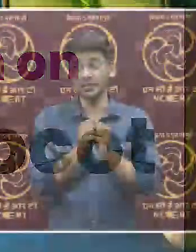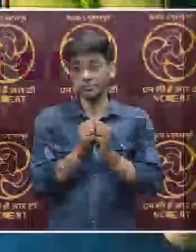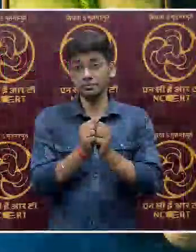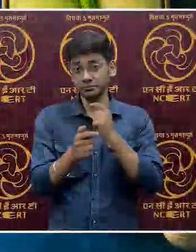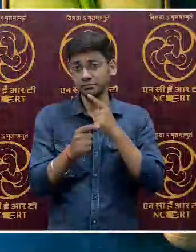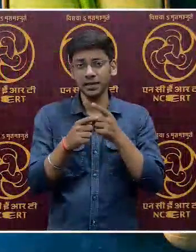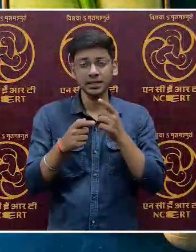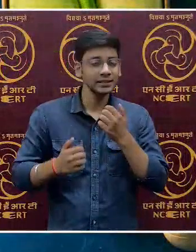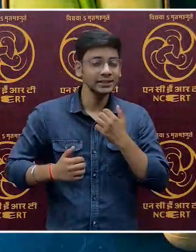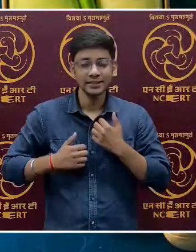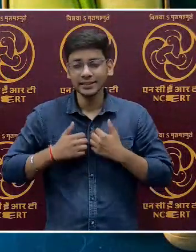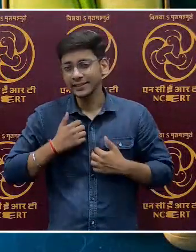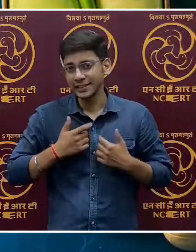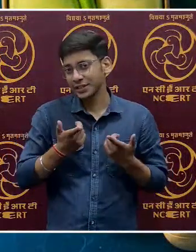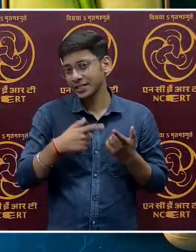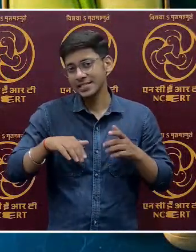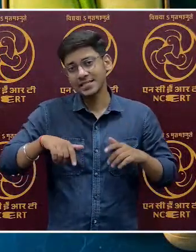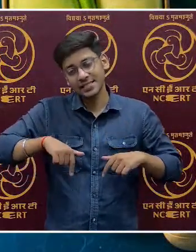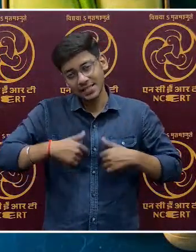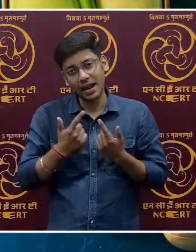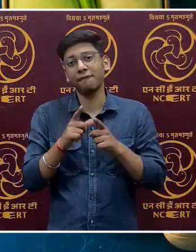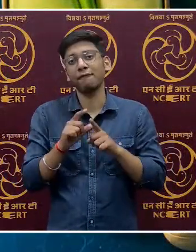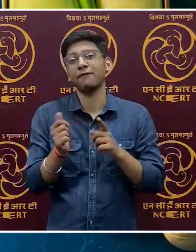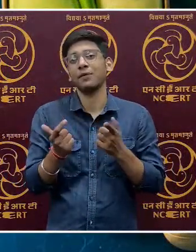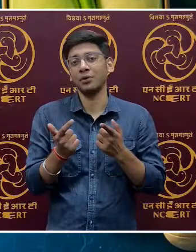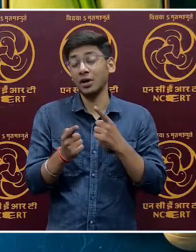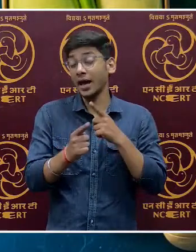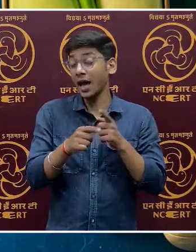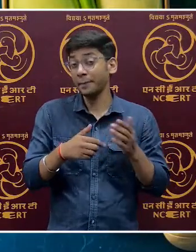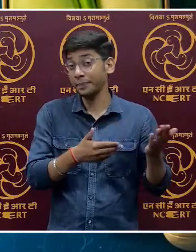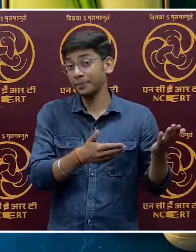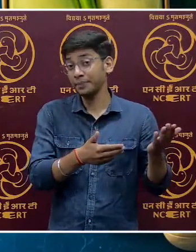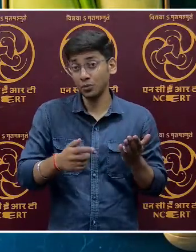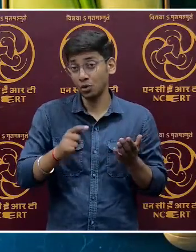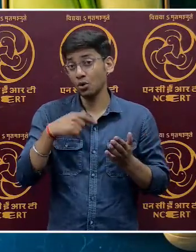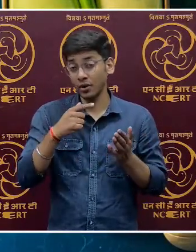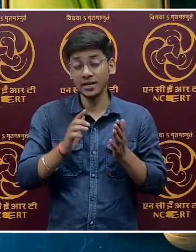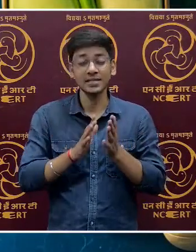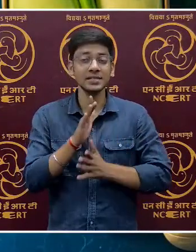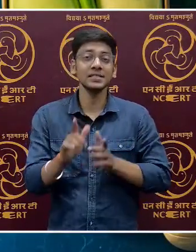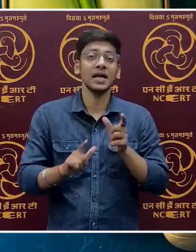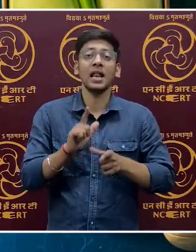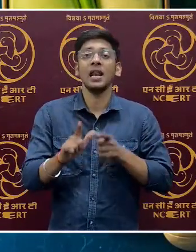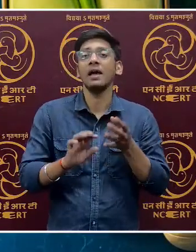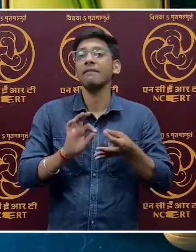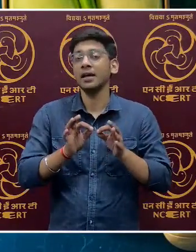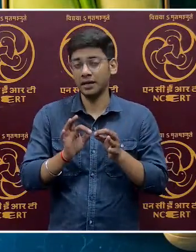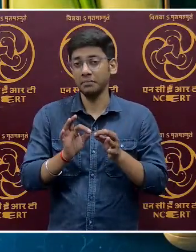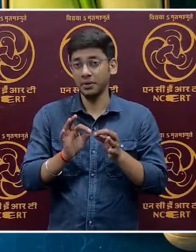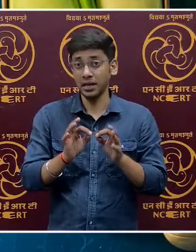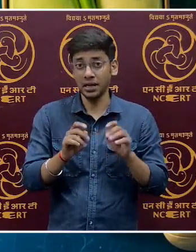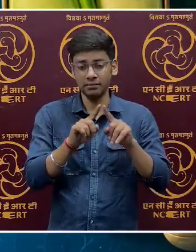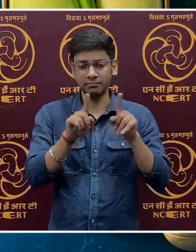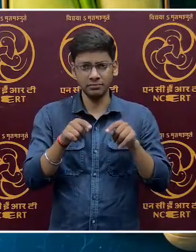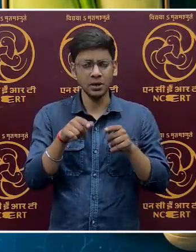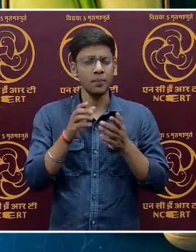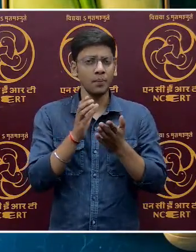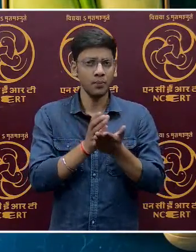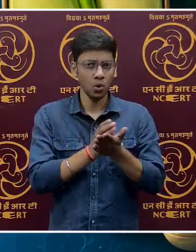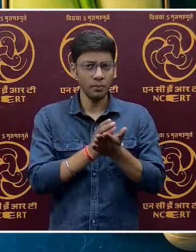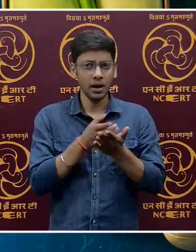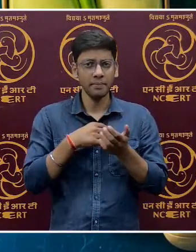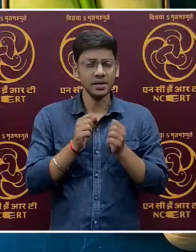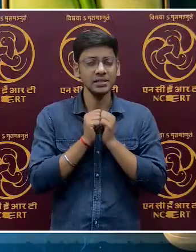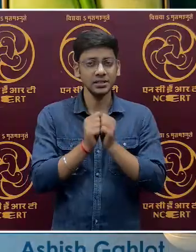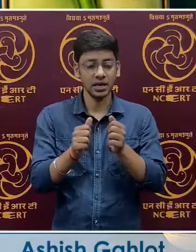and enjoy this simulation. Let me please introduce you to the sign language interpreter that we have for this program. We have with